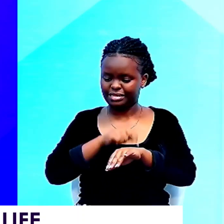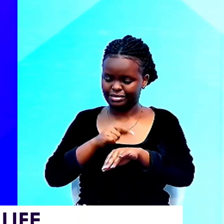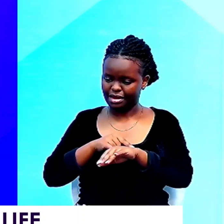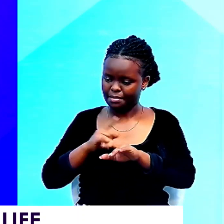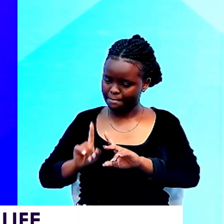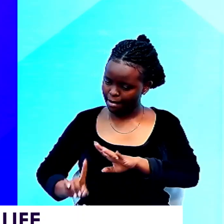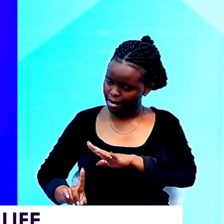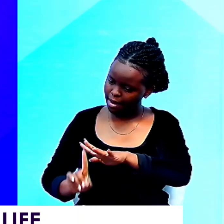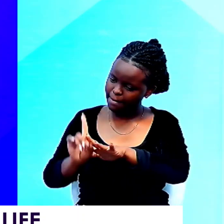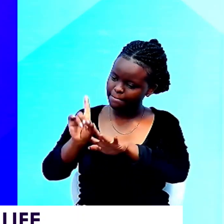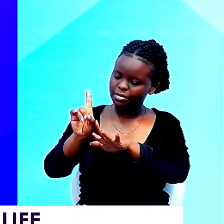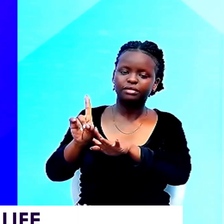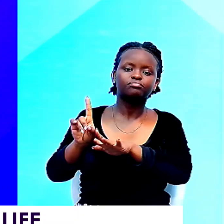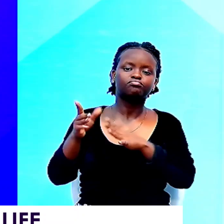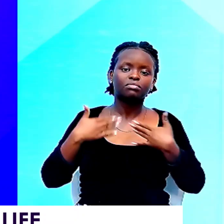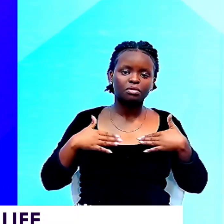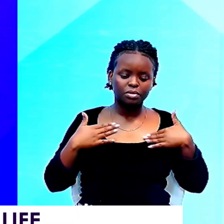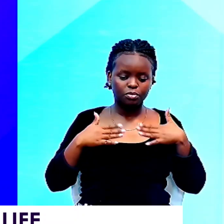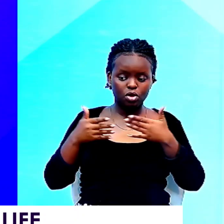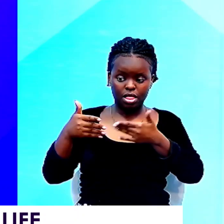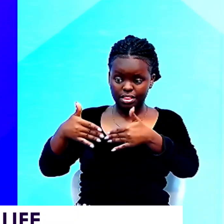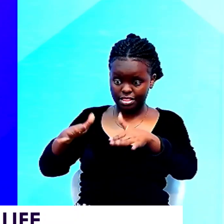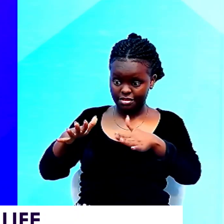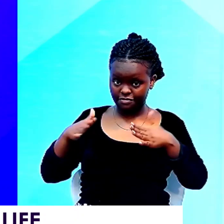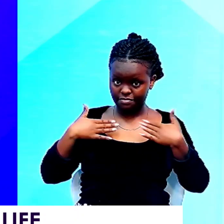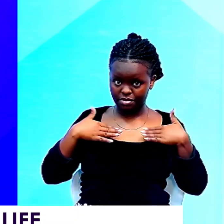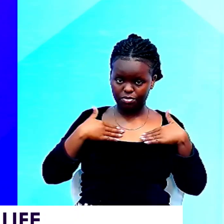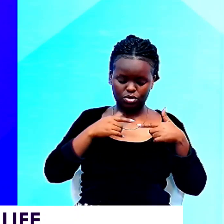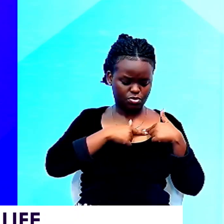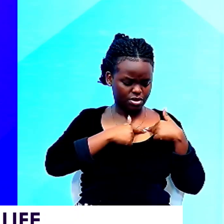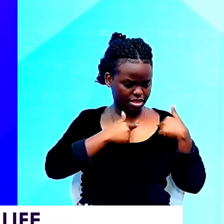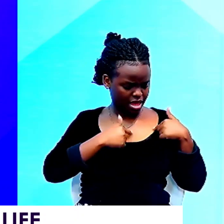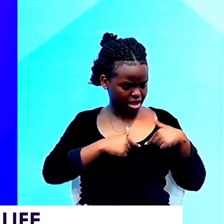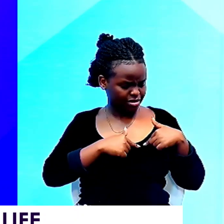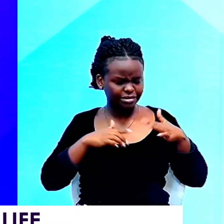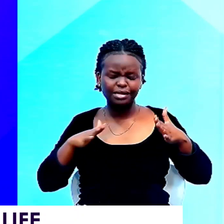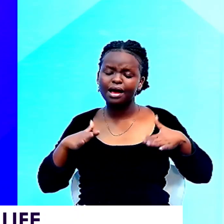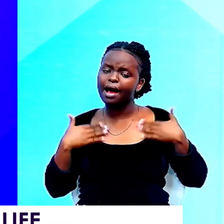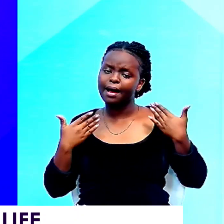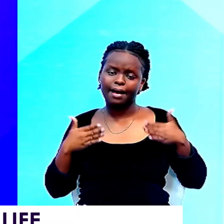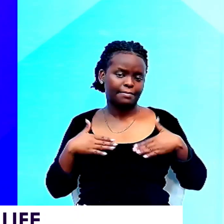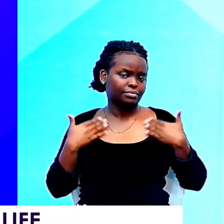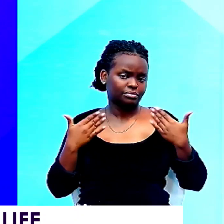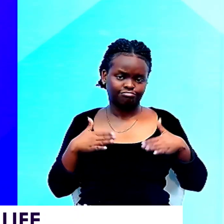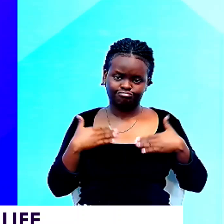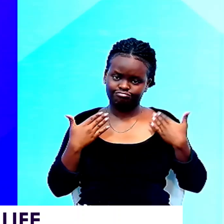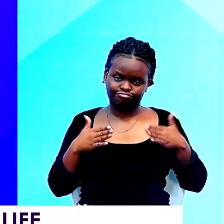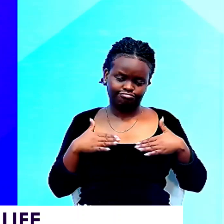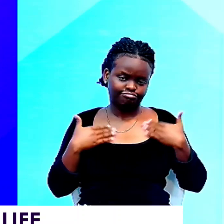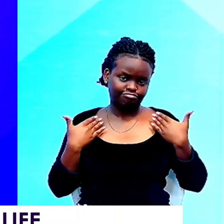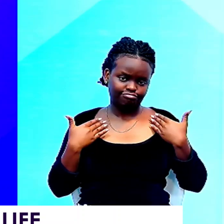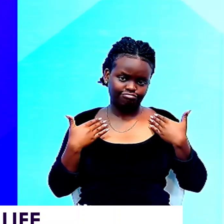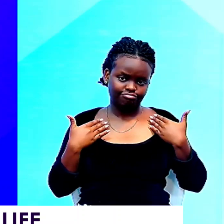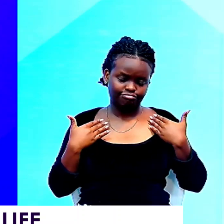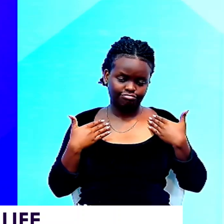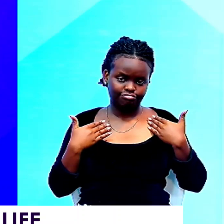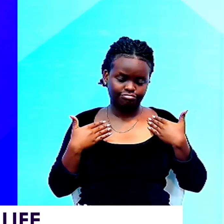the people, he would leave people with hearts that are happy, hearts that are